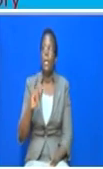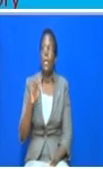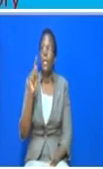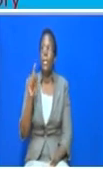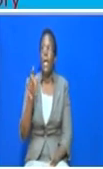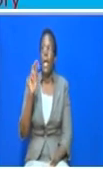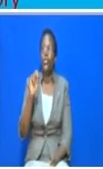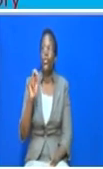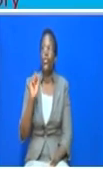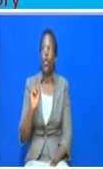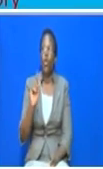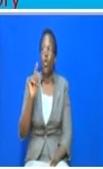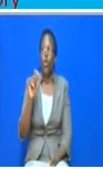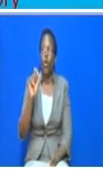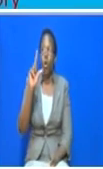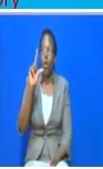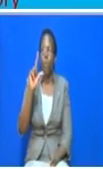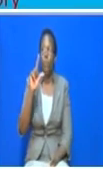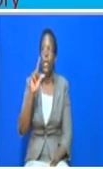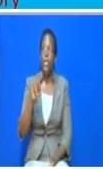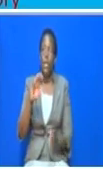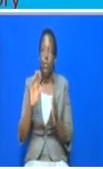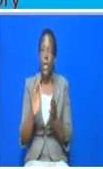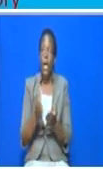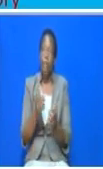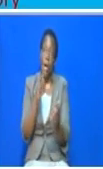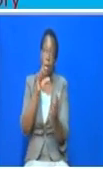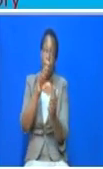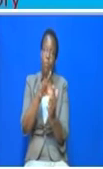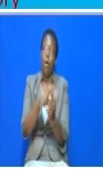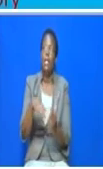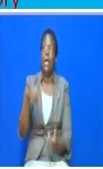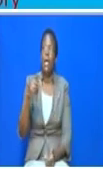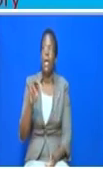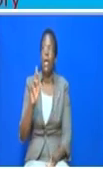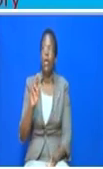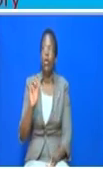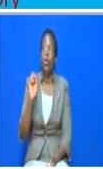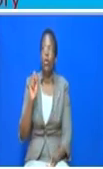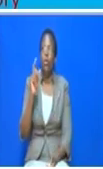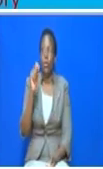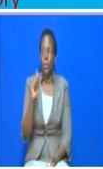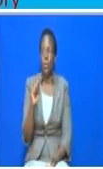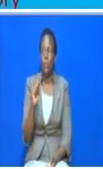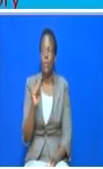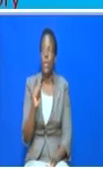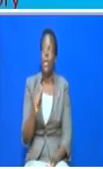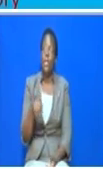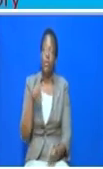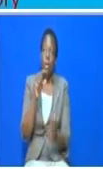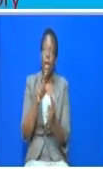the word hero. We add the letters or the suffix ic, and we have the